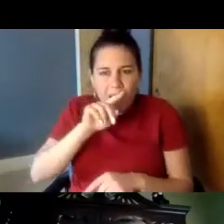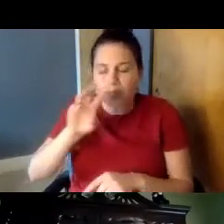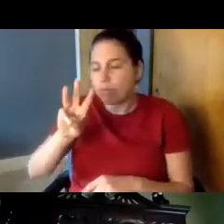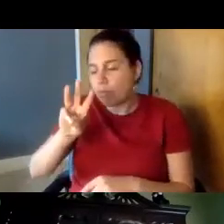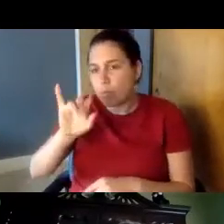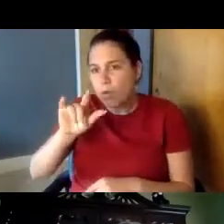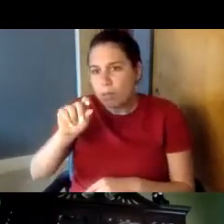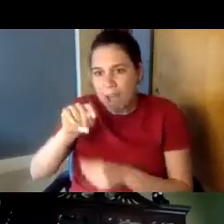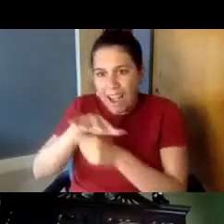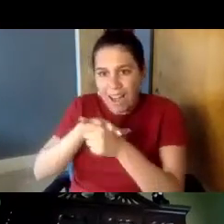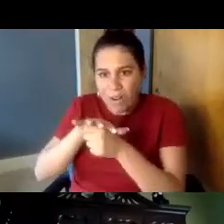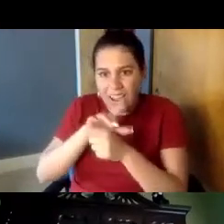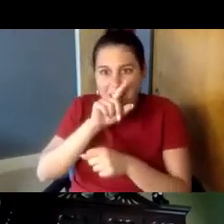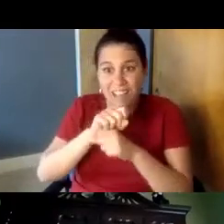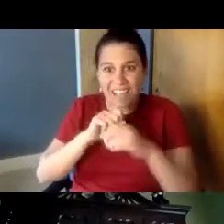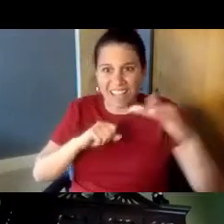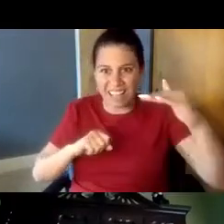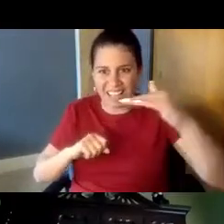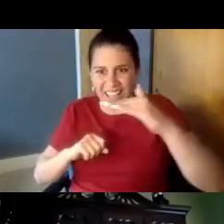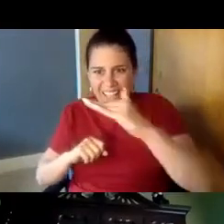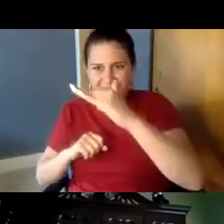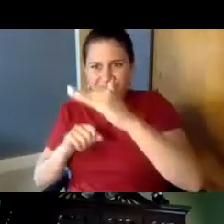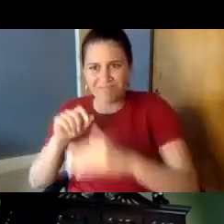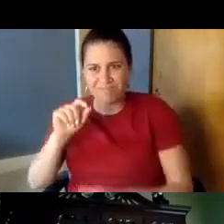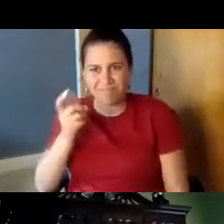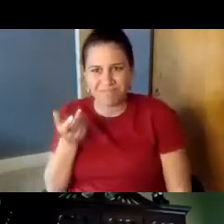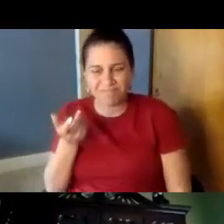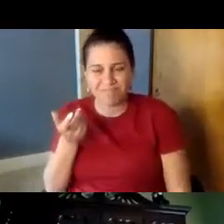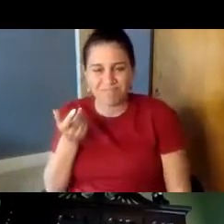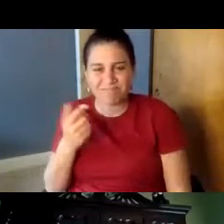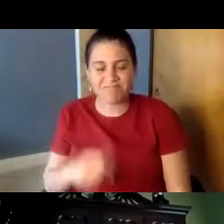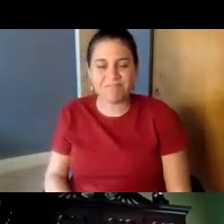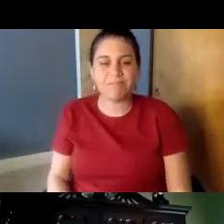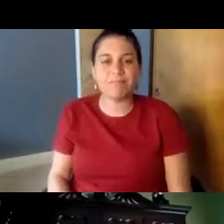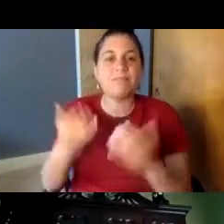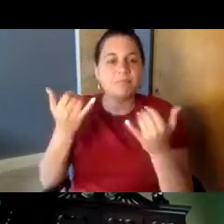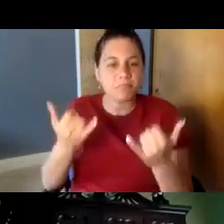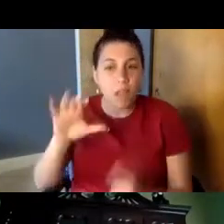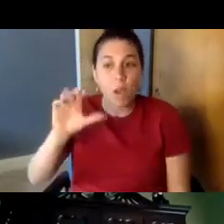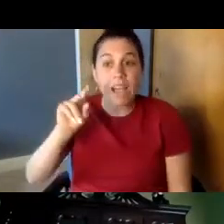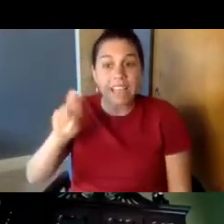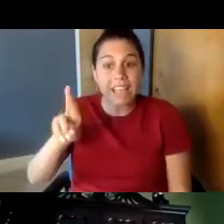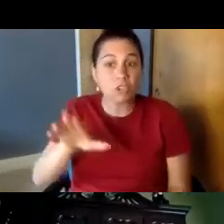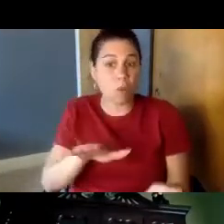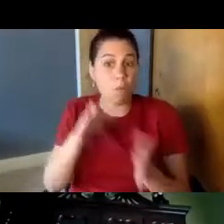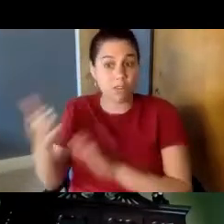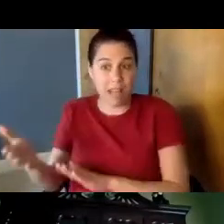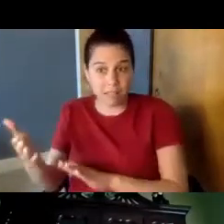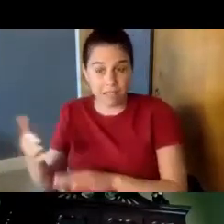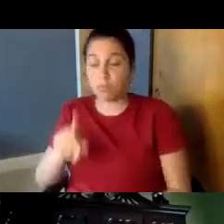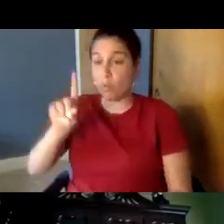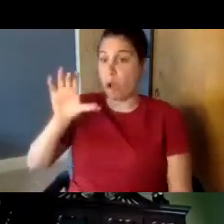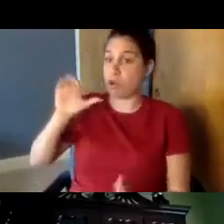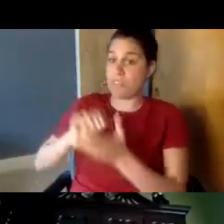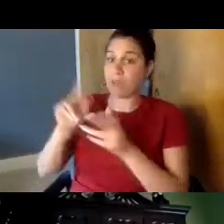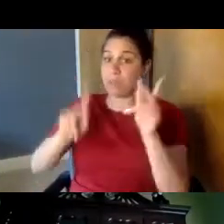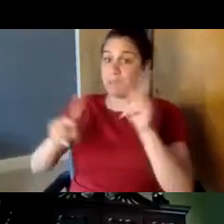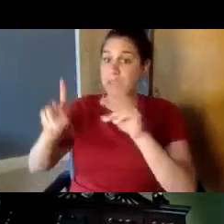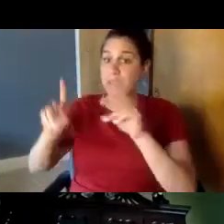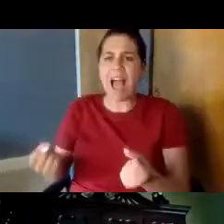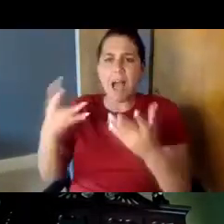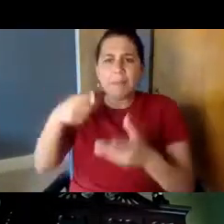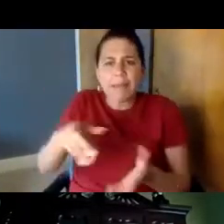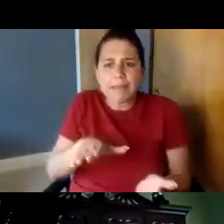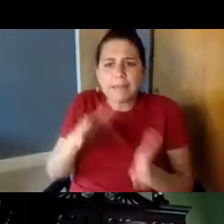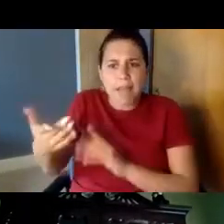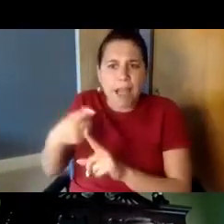slightly. It's the same story for cancer mortality. This is the number of people who die out of 100,000 people in a region in a